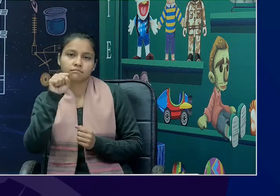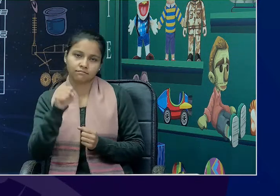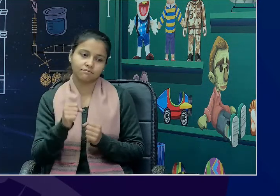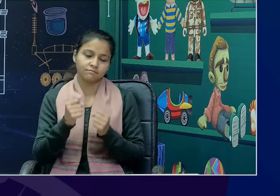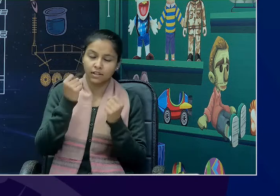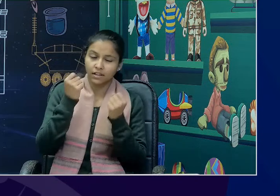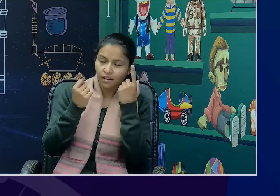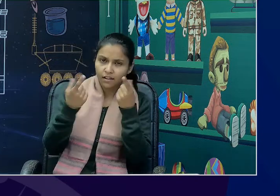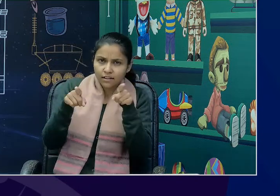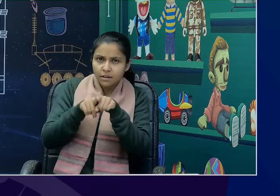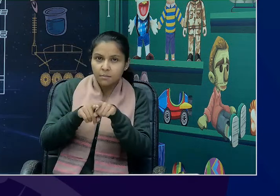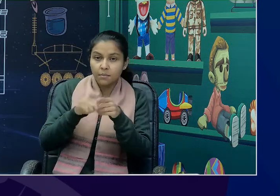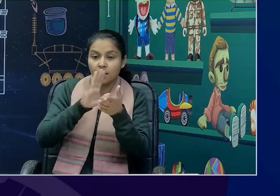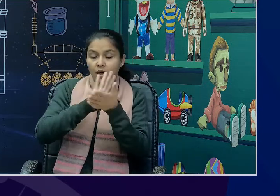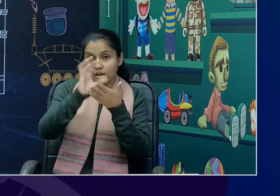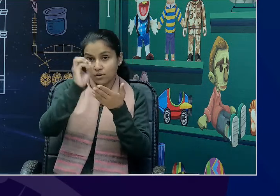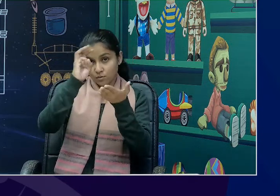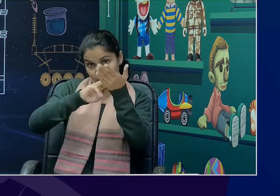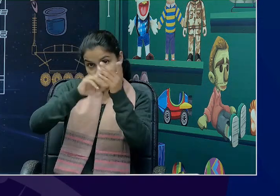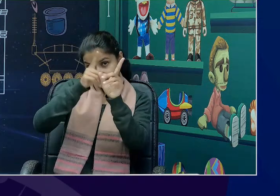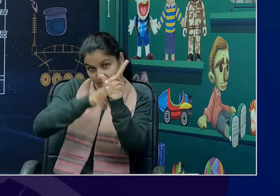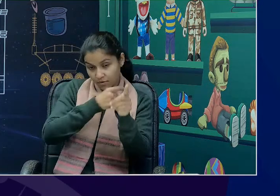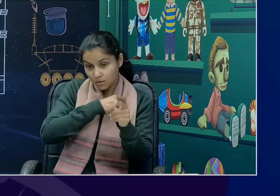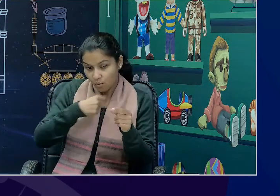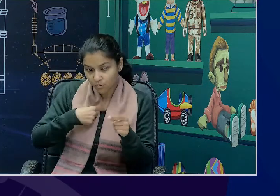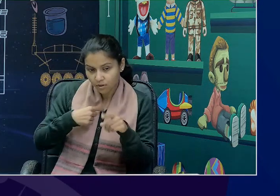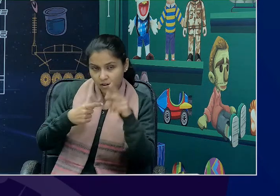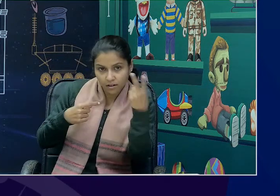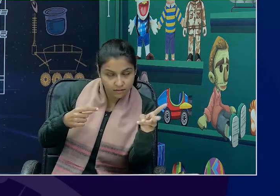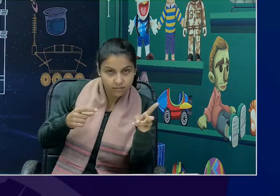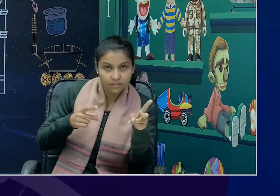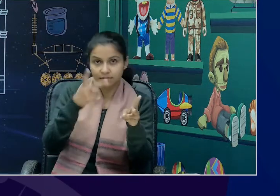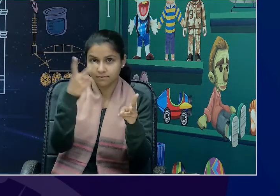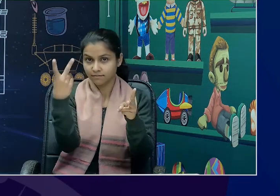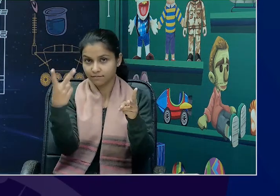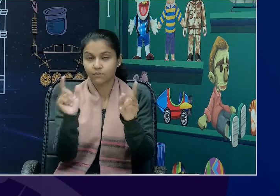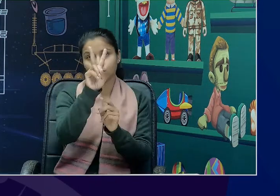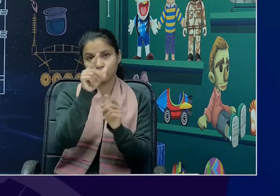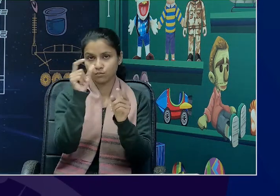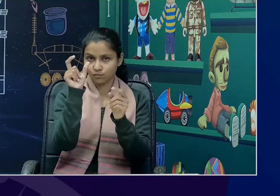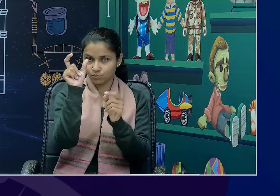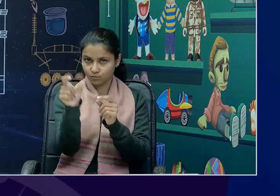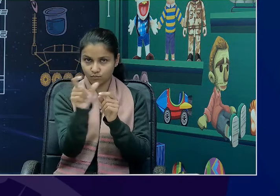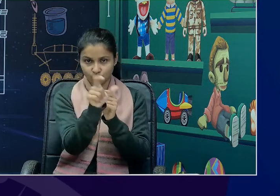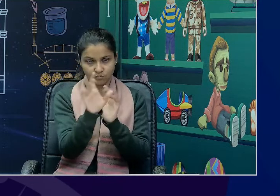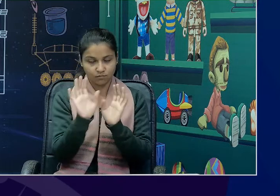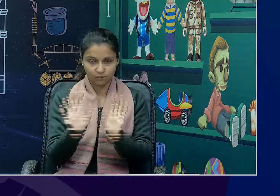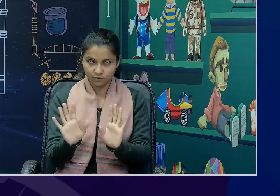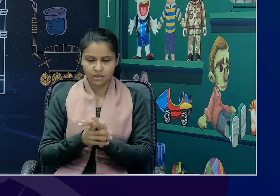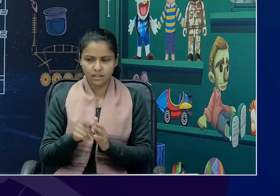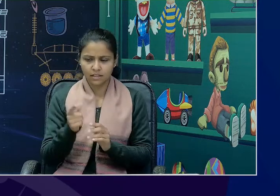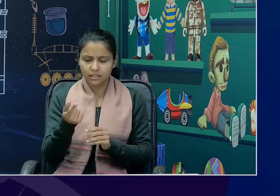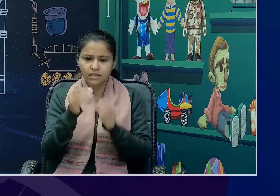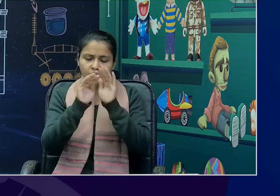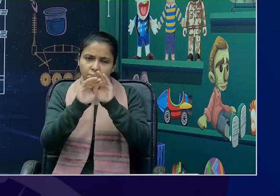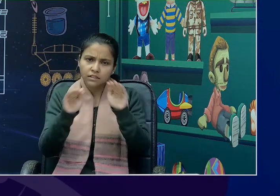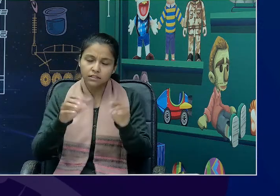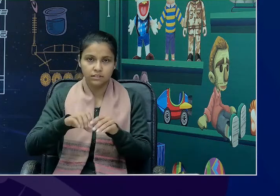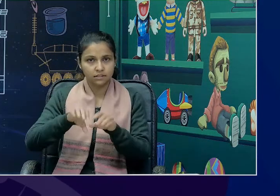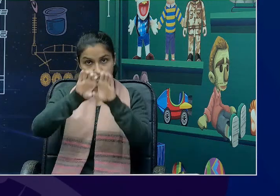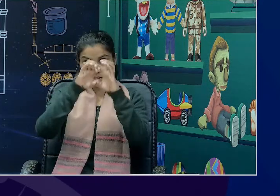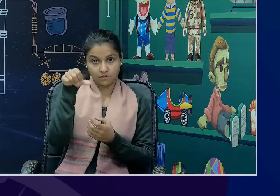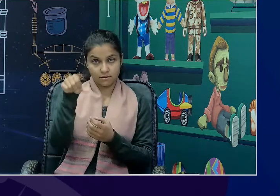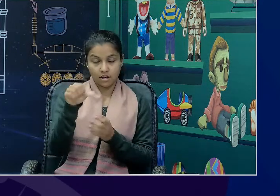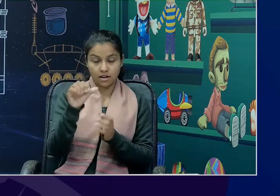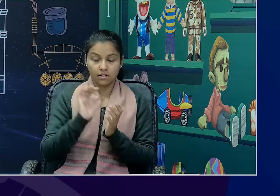doctor and a homeopathic doctor. So what we can do is that because they are students of class 9, so